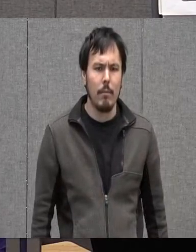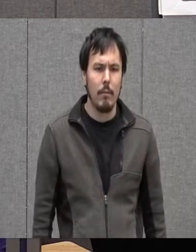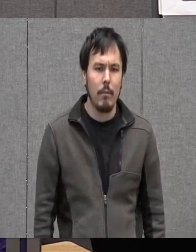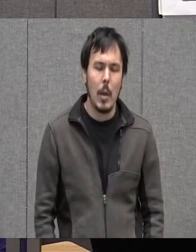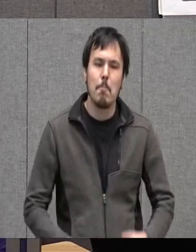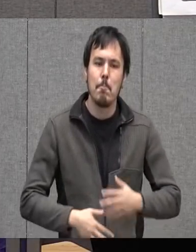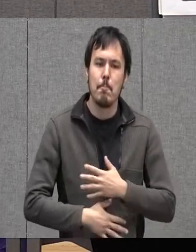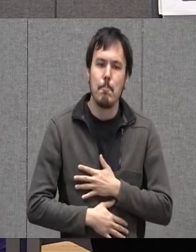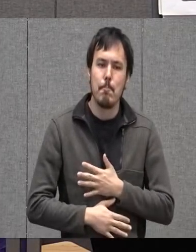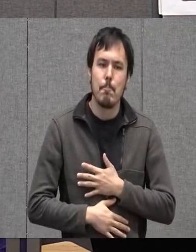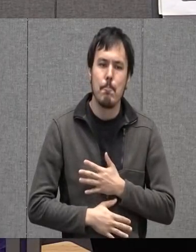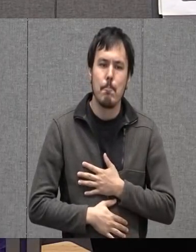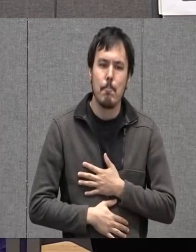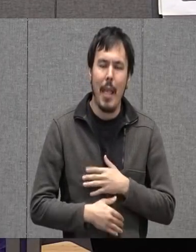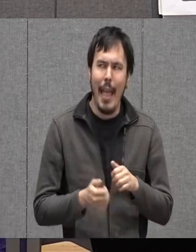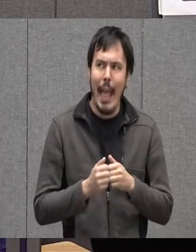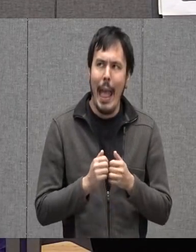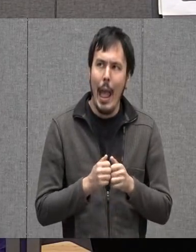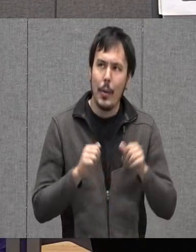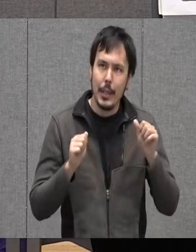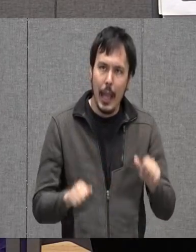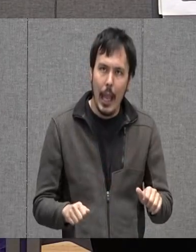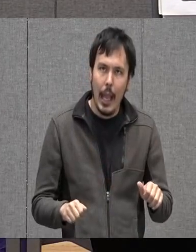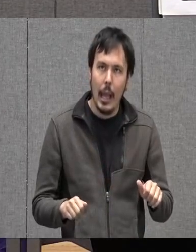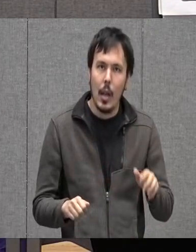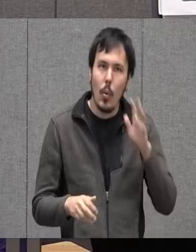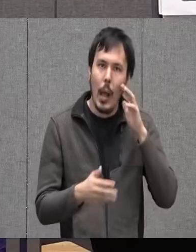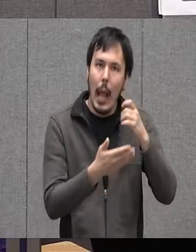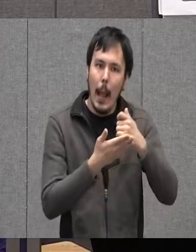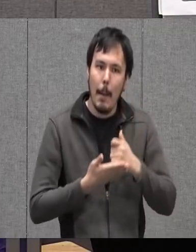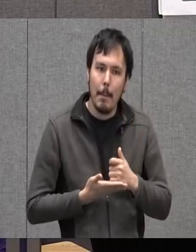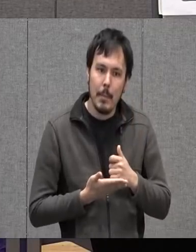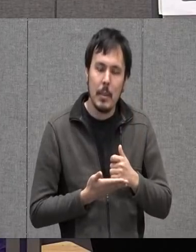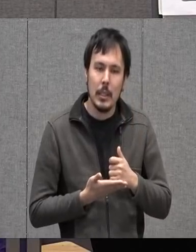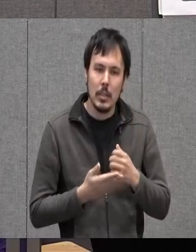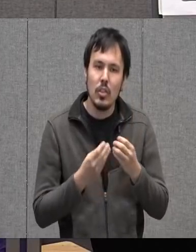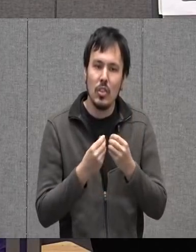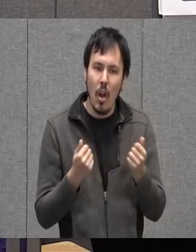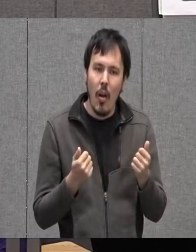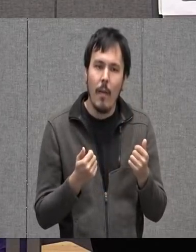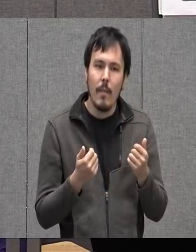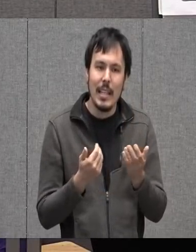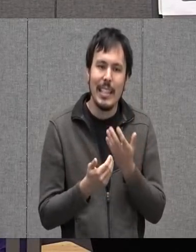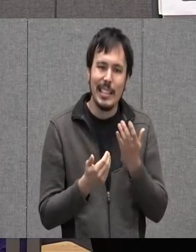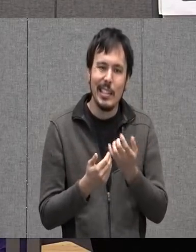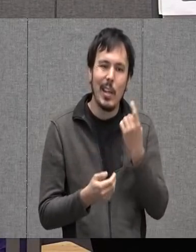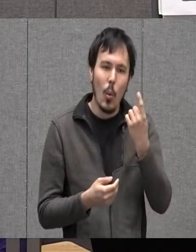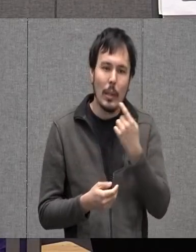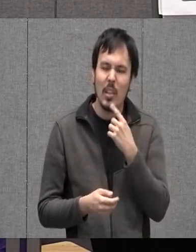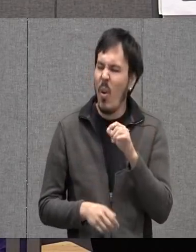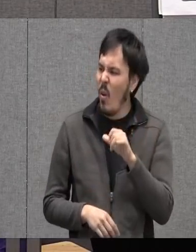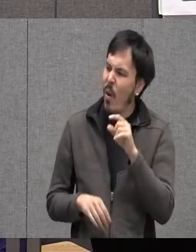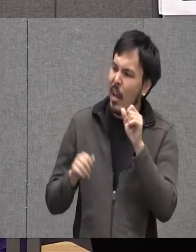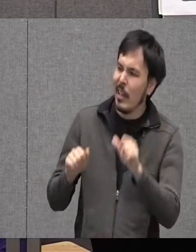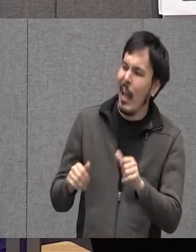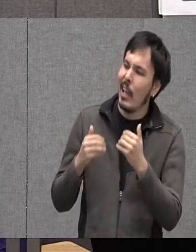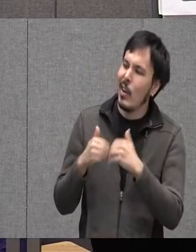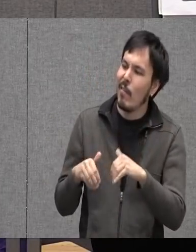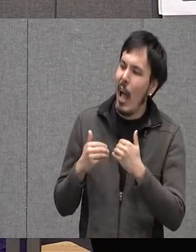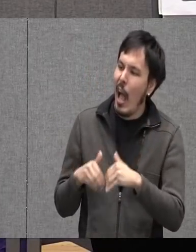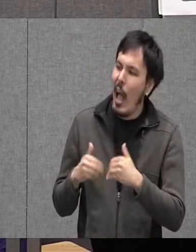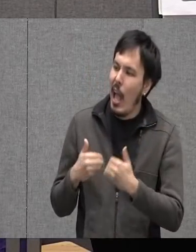How could I do this that would make it easy? Some of you said, oh, I could just easily do a division